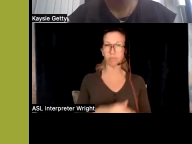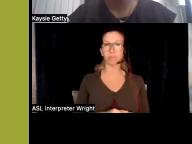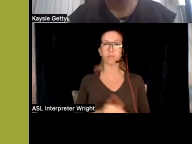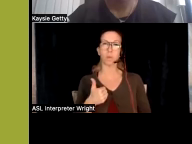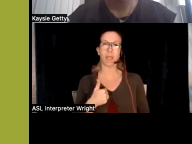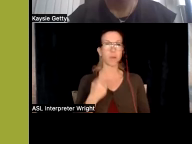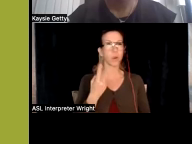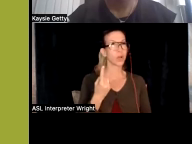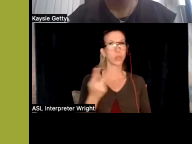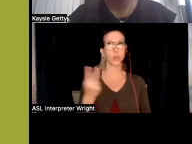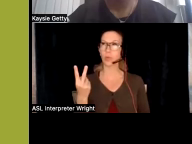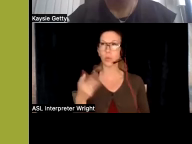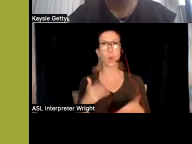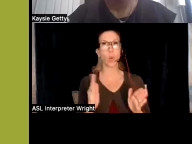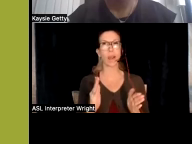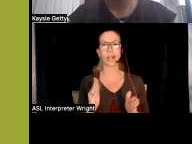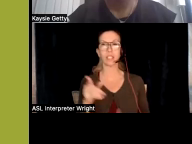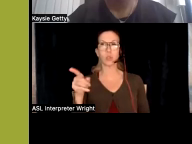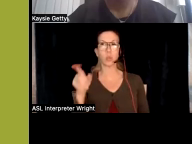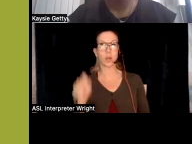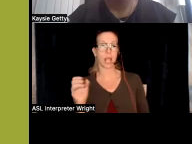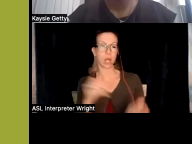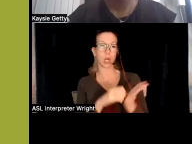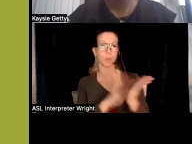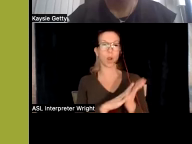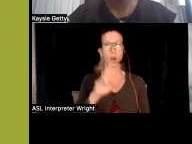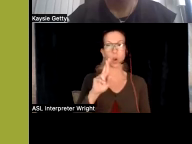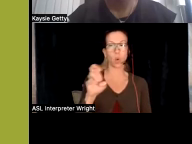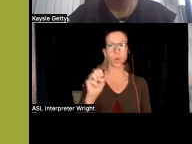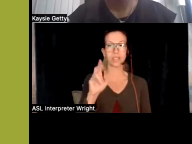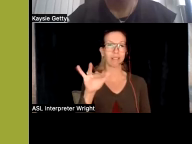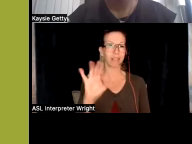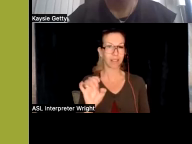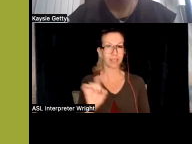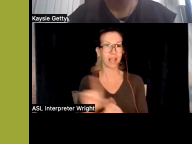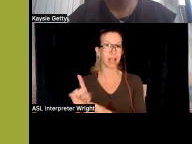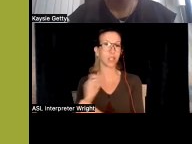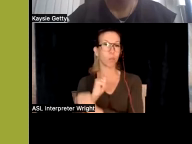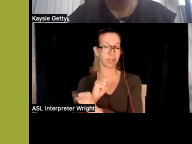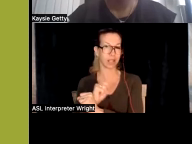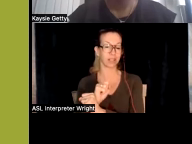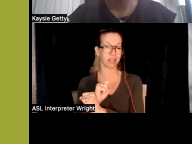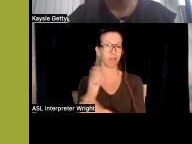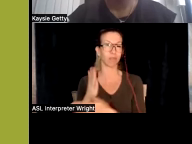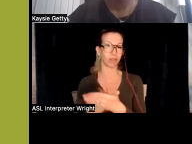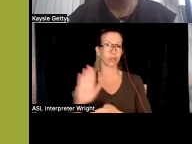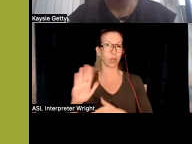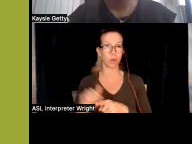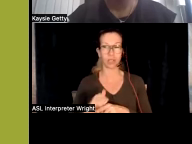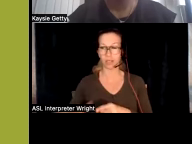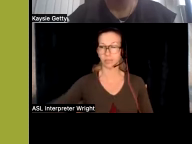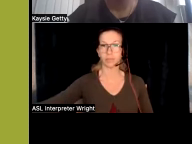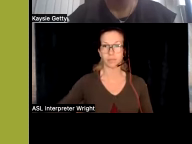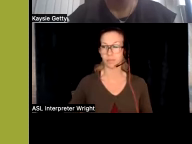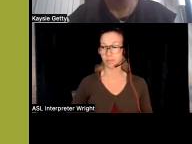two ways in which you can put resilience as a protective factor into your practice? I think we're going to turn to